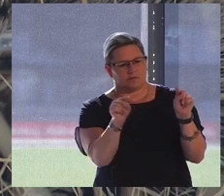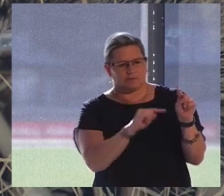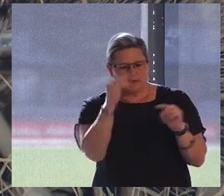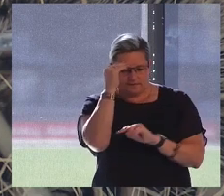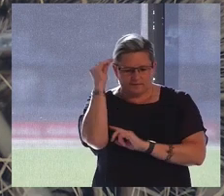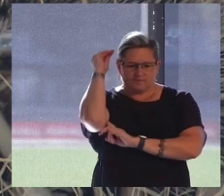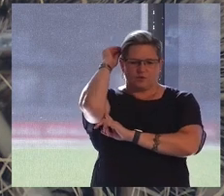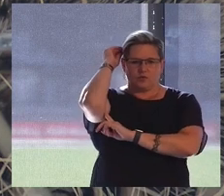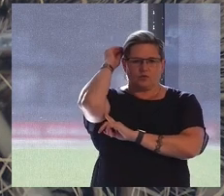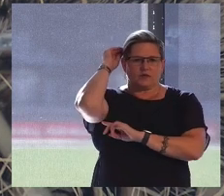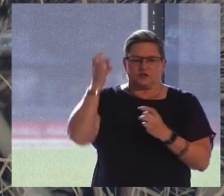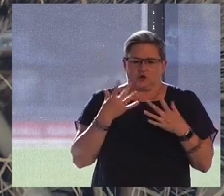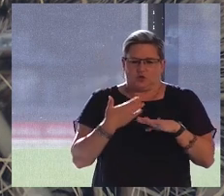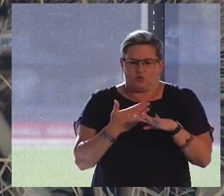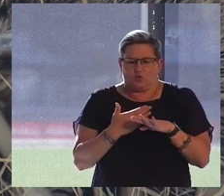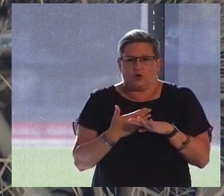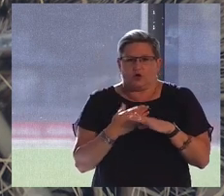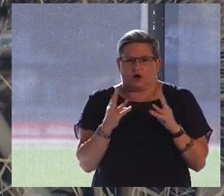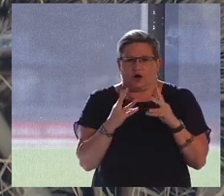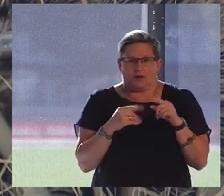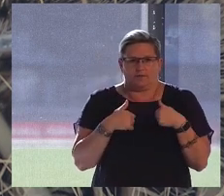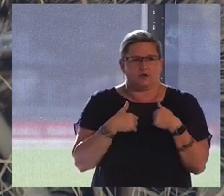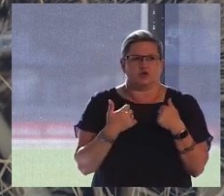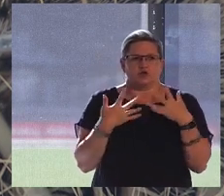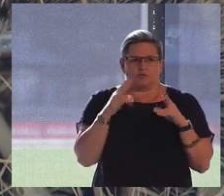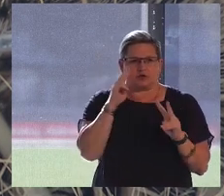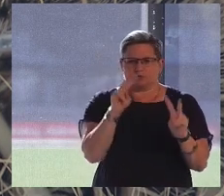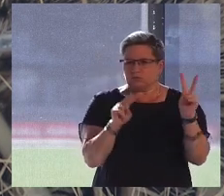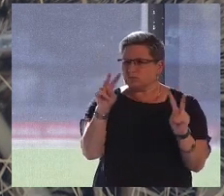space, I just think I did too much judging and not enough listening.